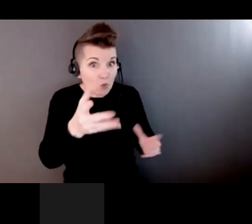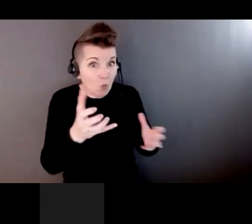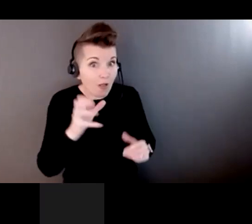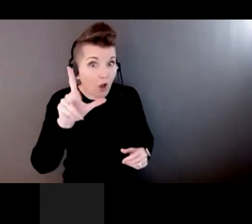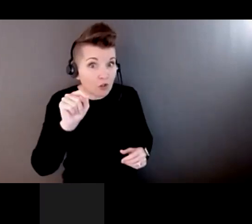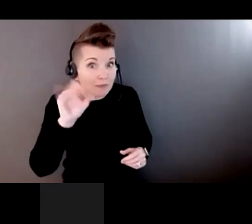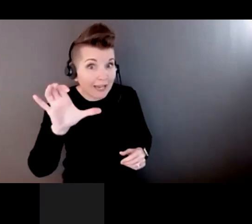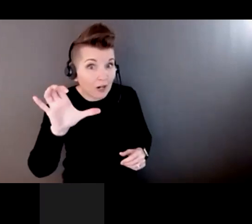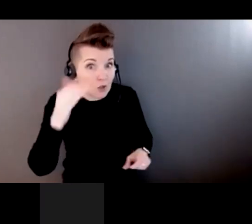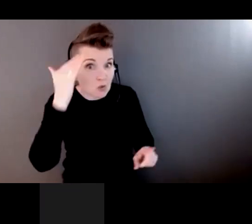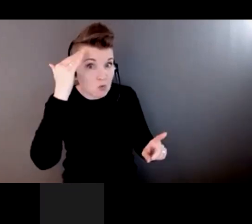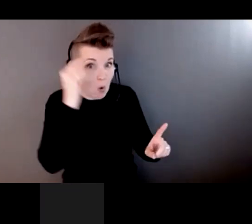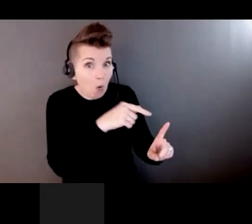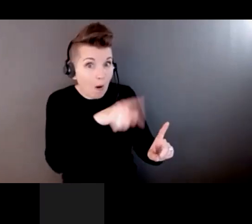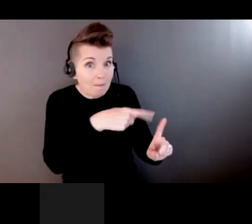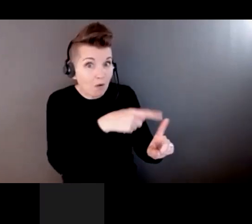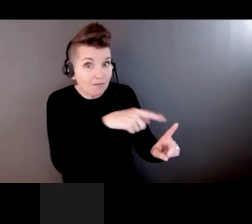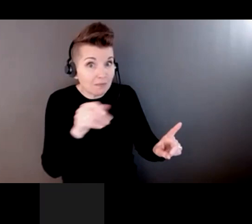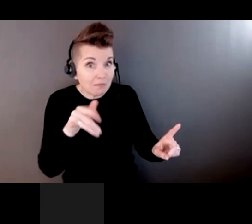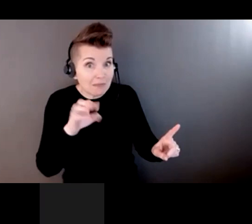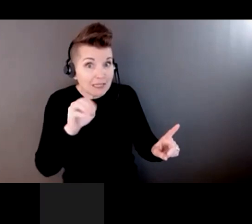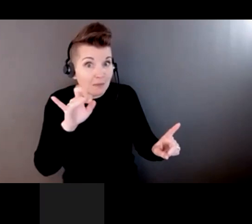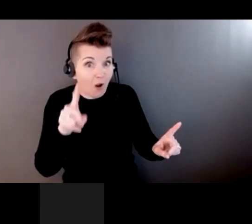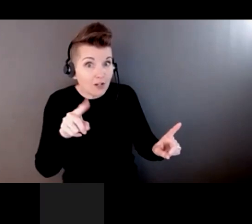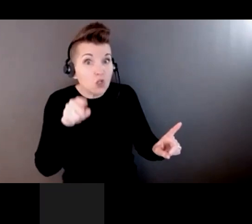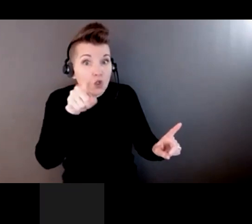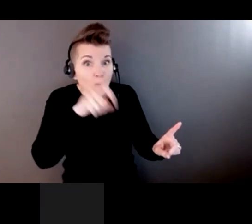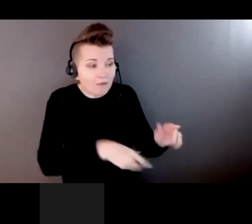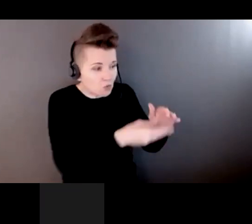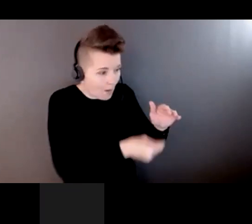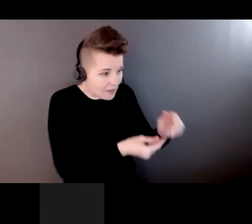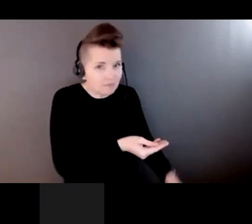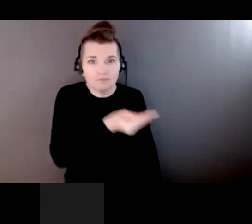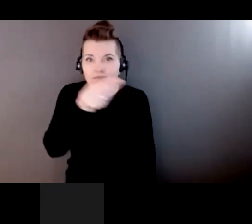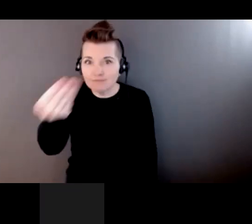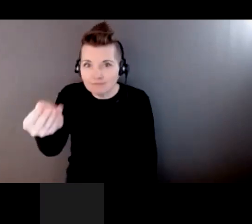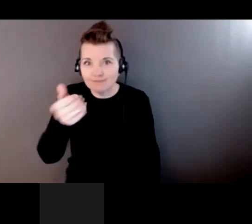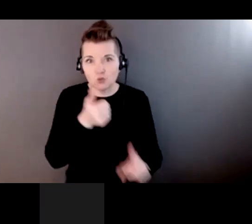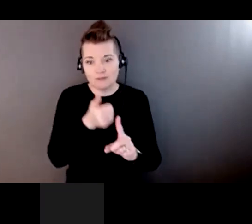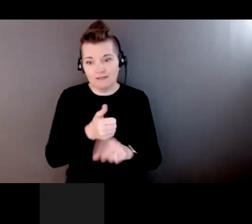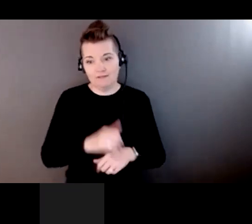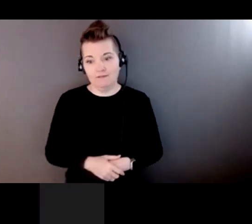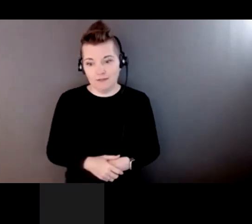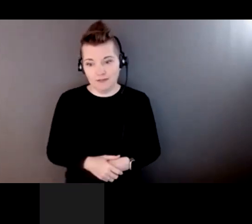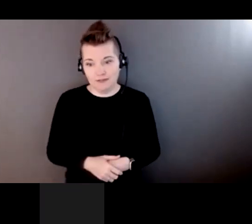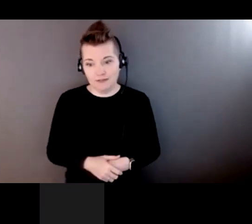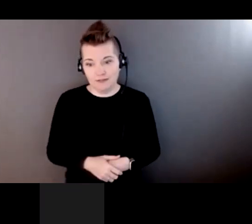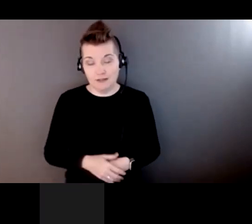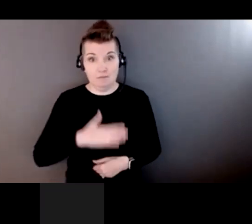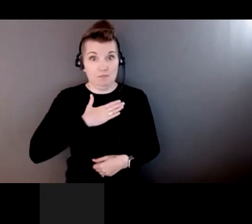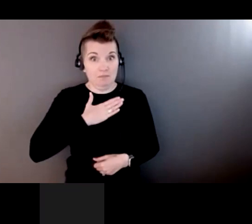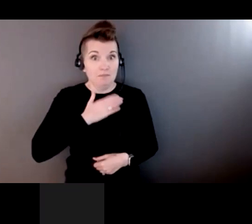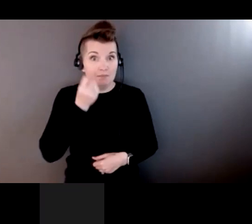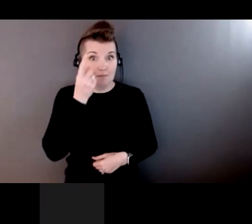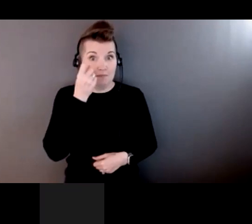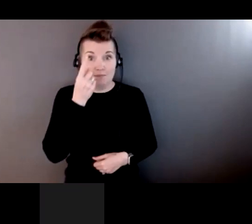give them a copy of the peace bond. Sadly, I hate to say it, but the communication setup is not such, to my knowledge,